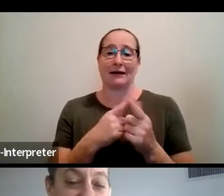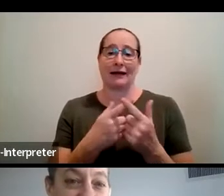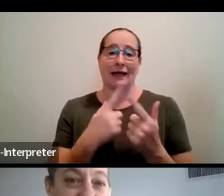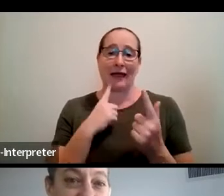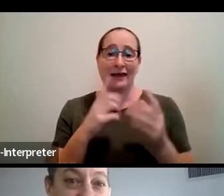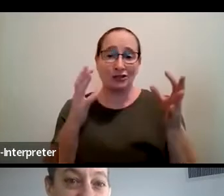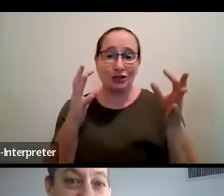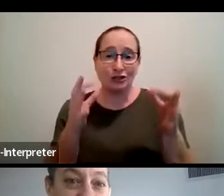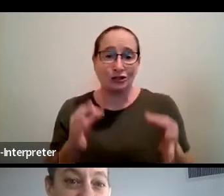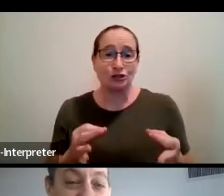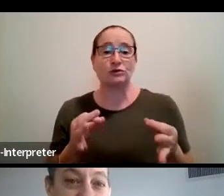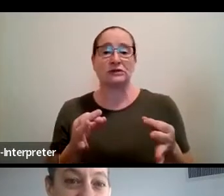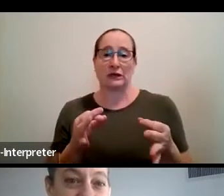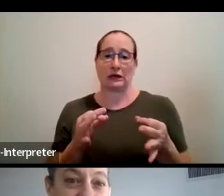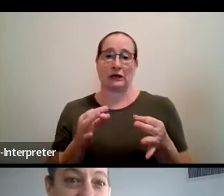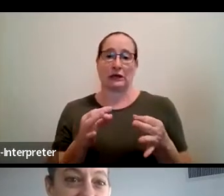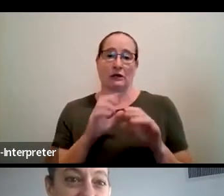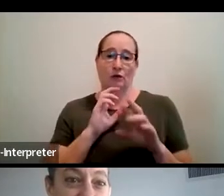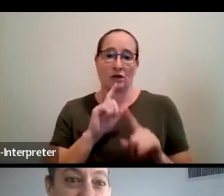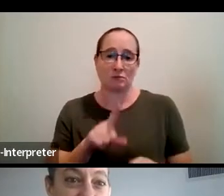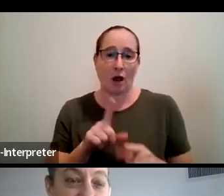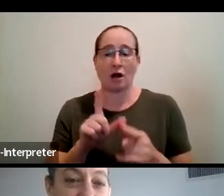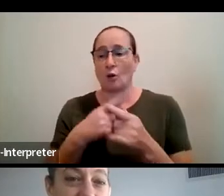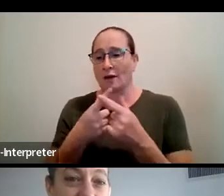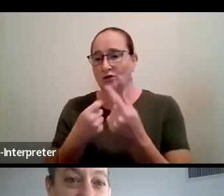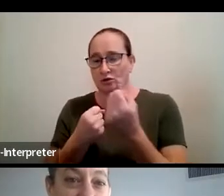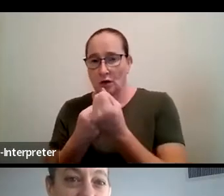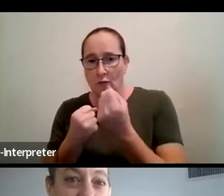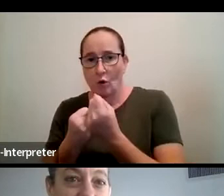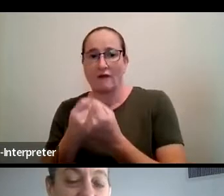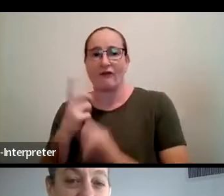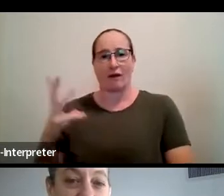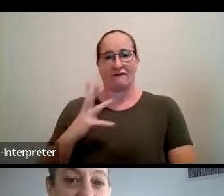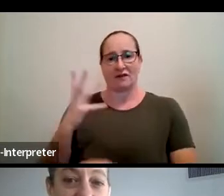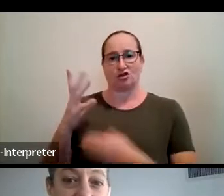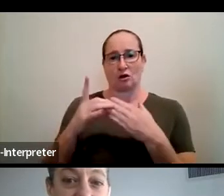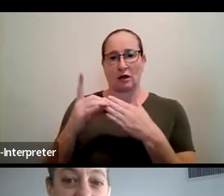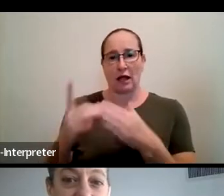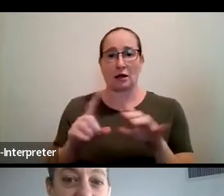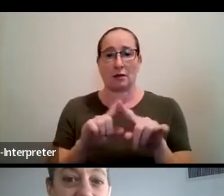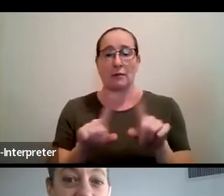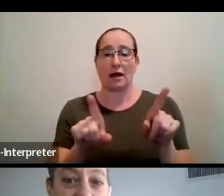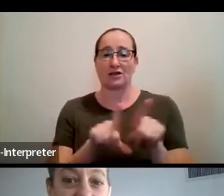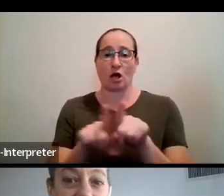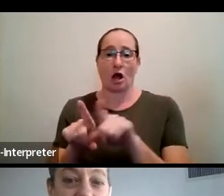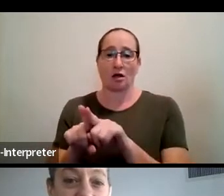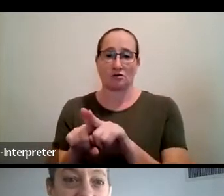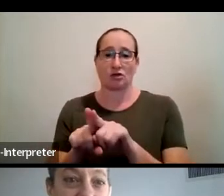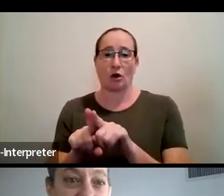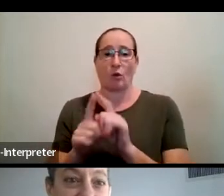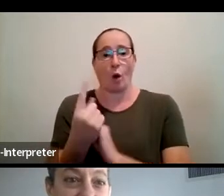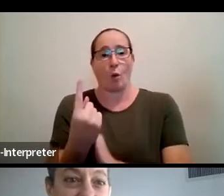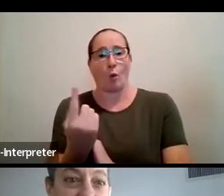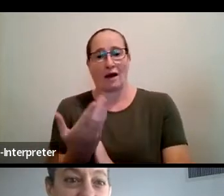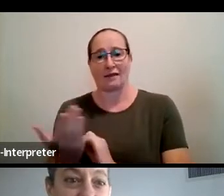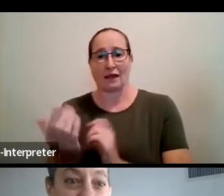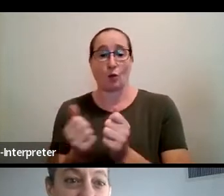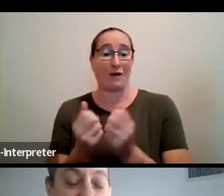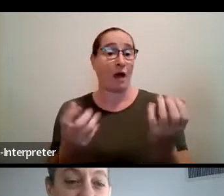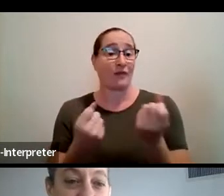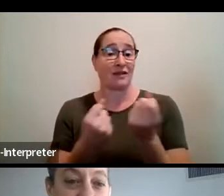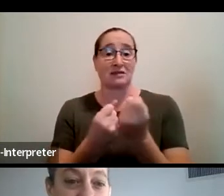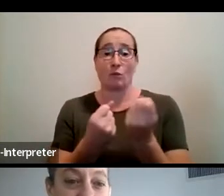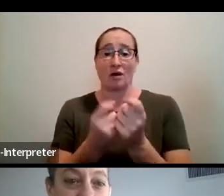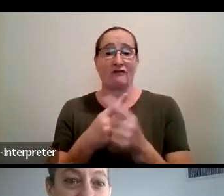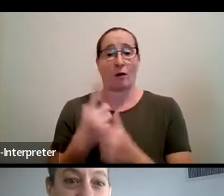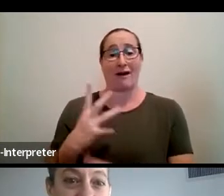One is the resources and one is the support from official guidance. But it is also just one thing, because without the support from